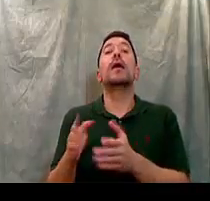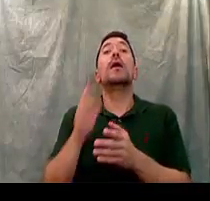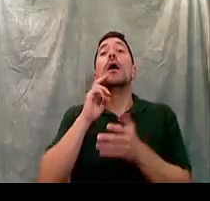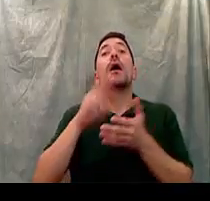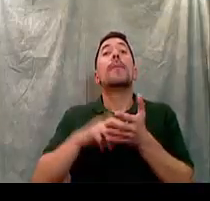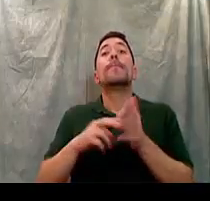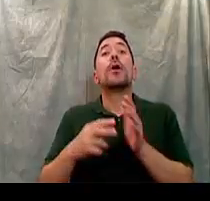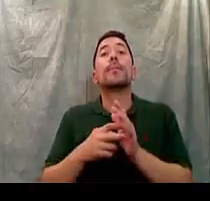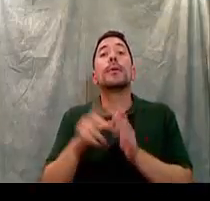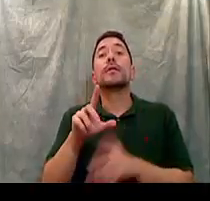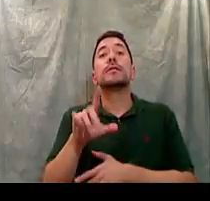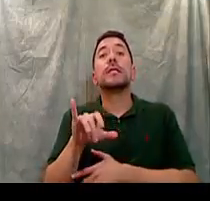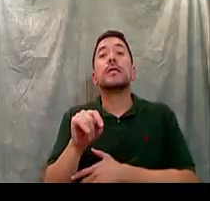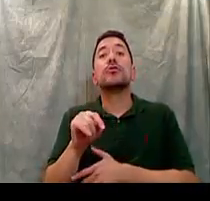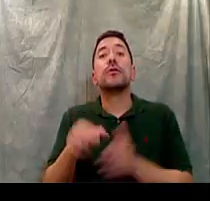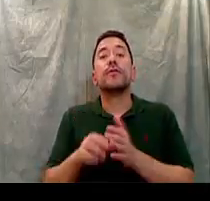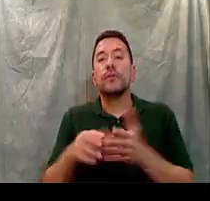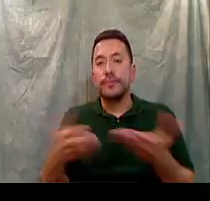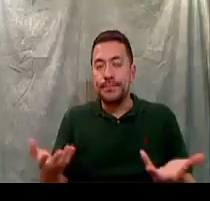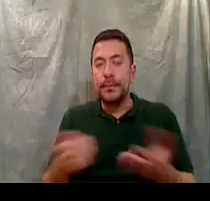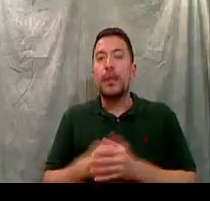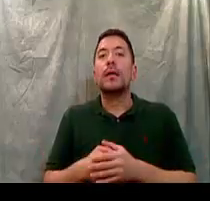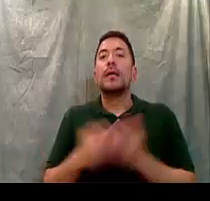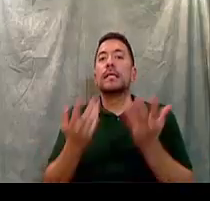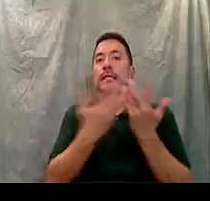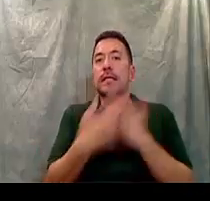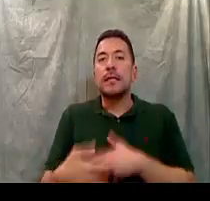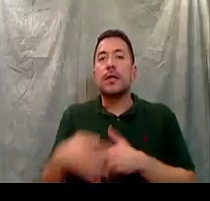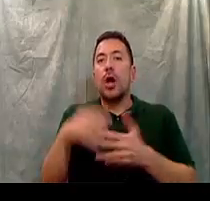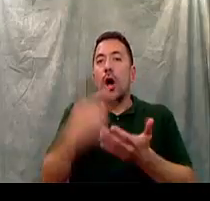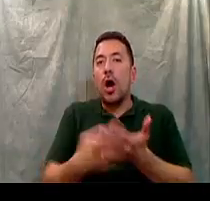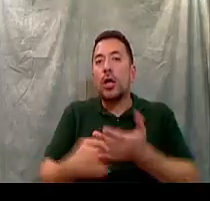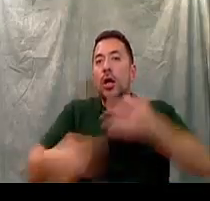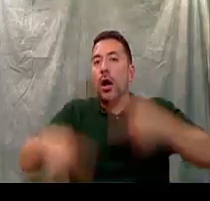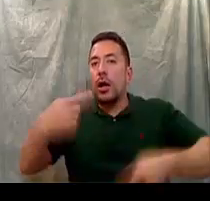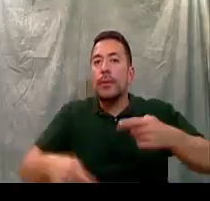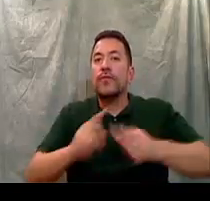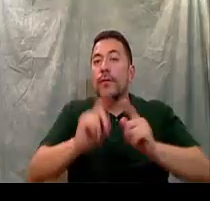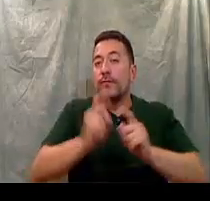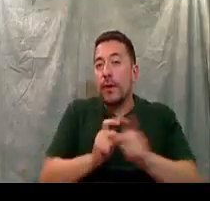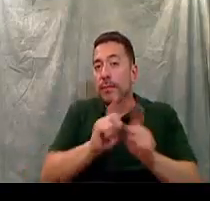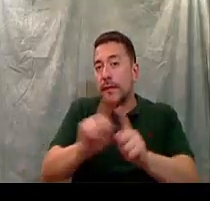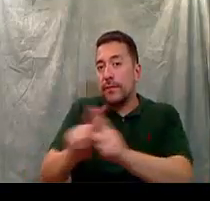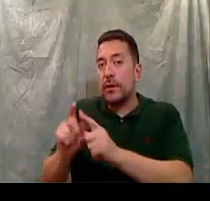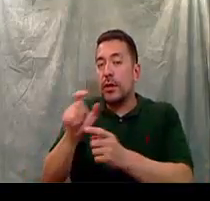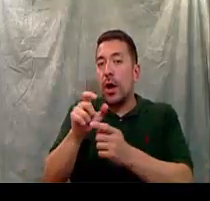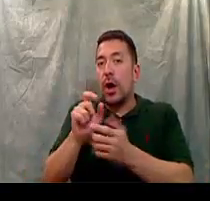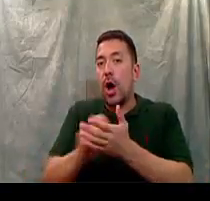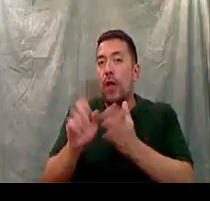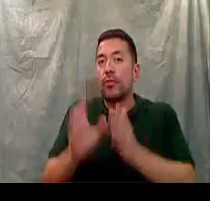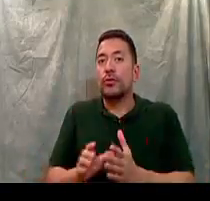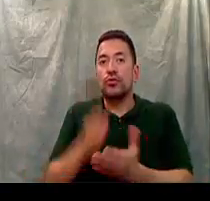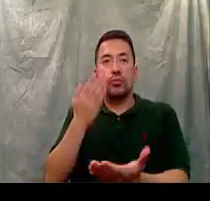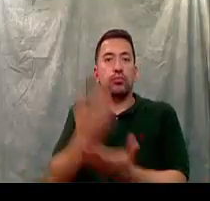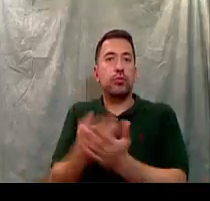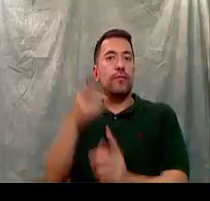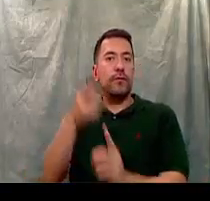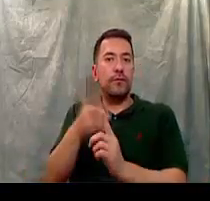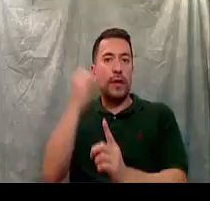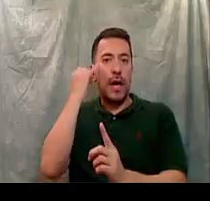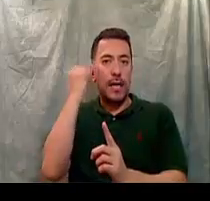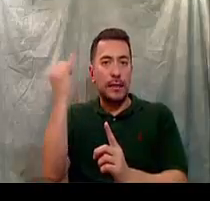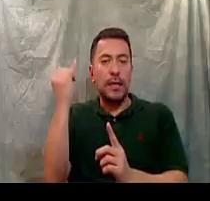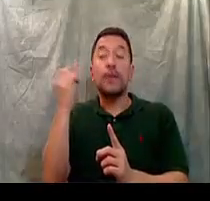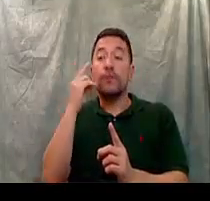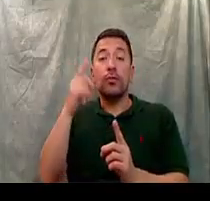literature review is the following. It's a synthesis of arguments of multiple authors to prove a point about a specific idea, right? Typically, for you, it's